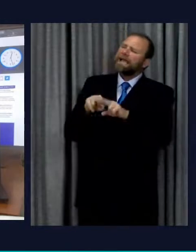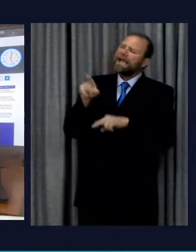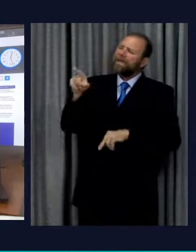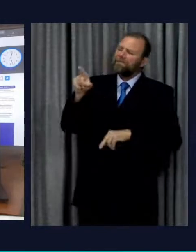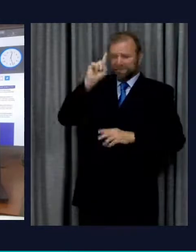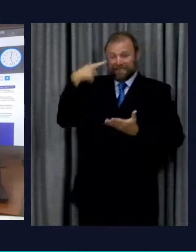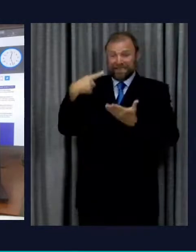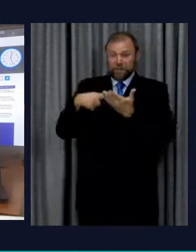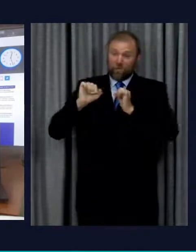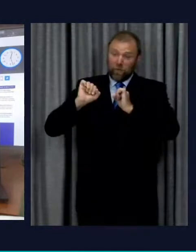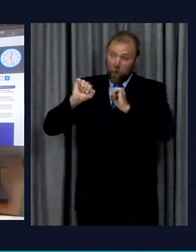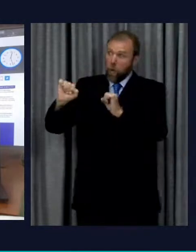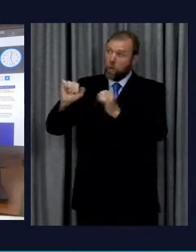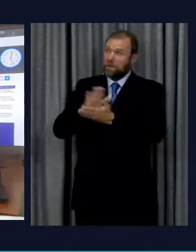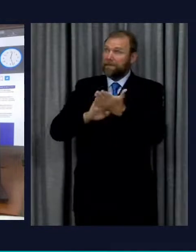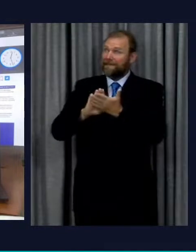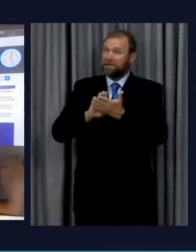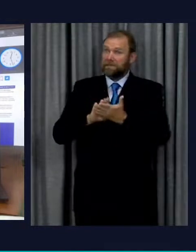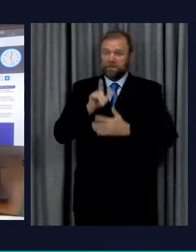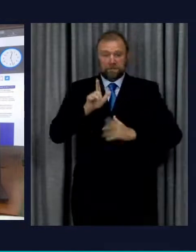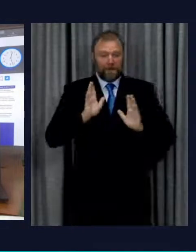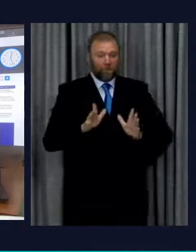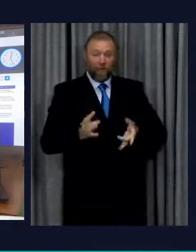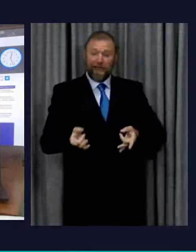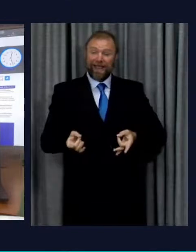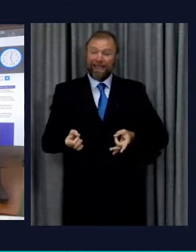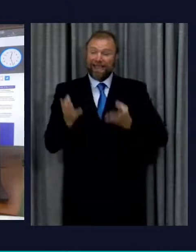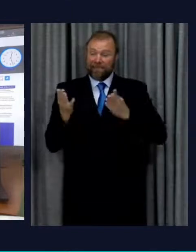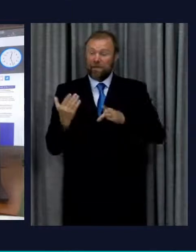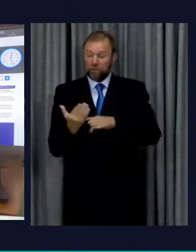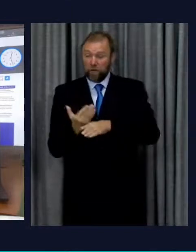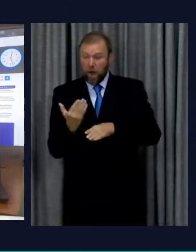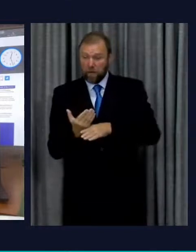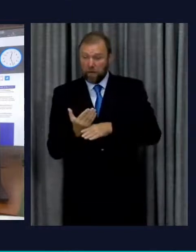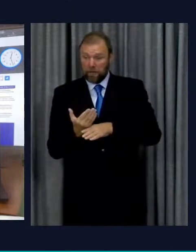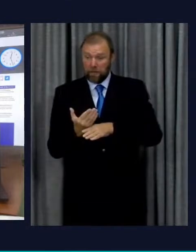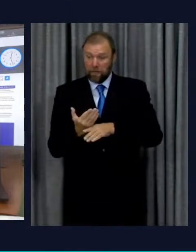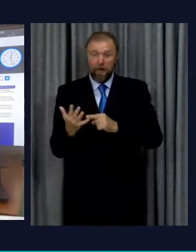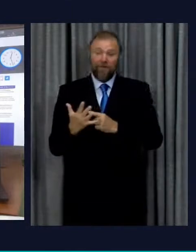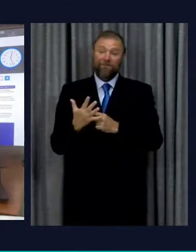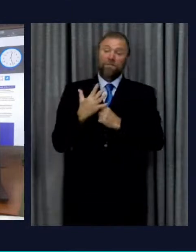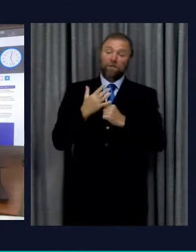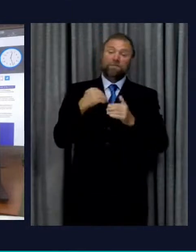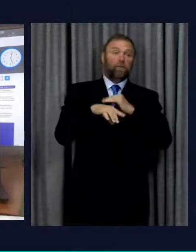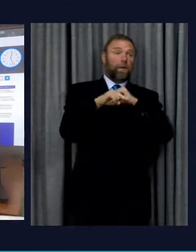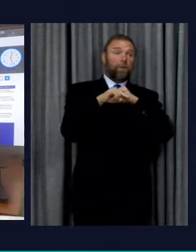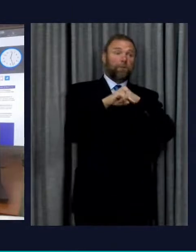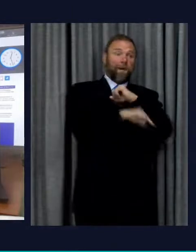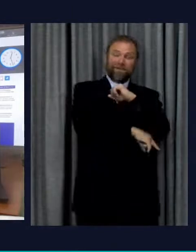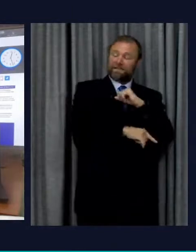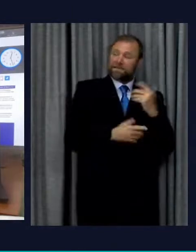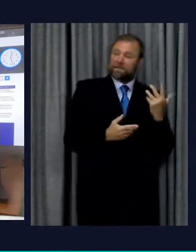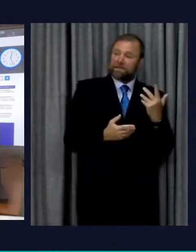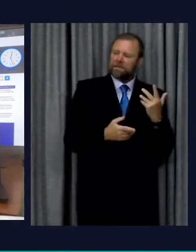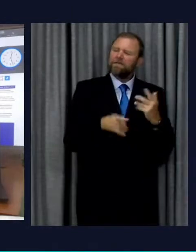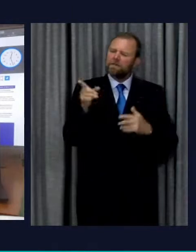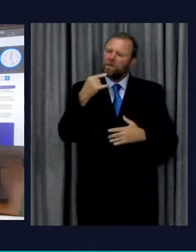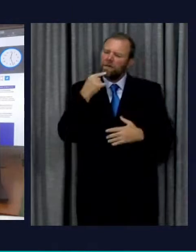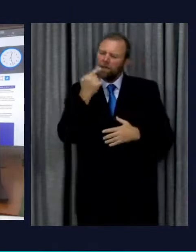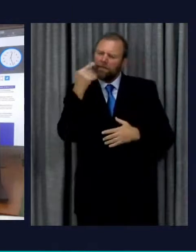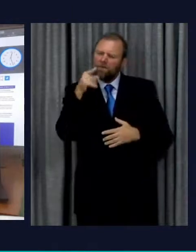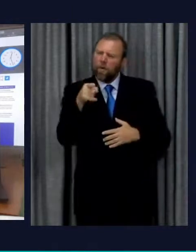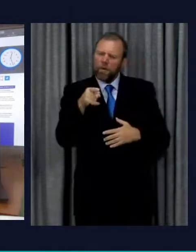up that job, conceivably force them into poverty, the very poverty that you want to try to tackle? You mentioned personal